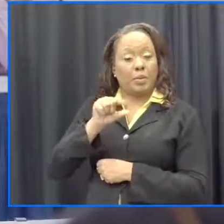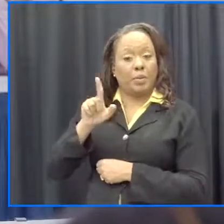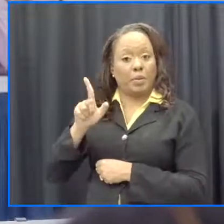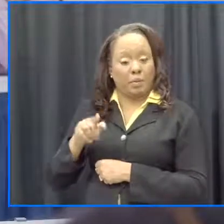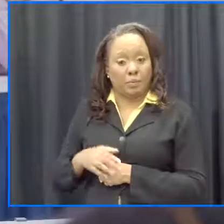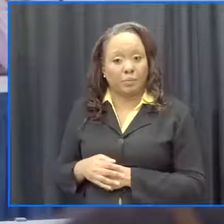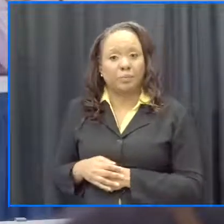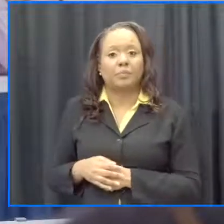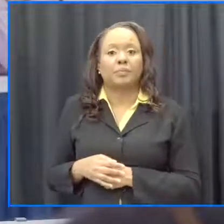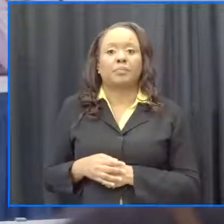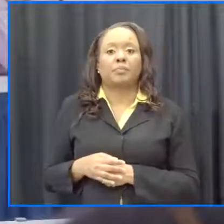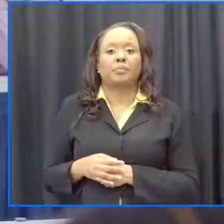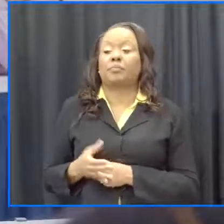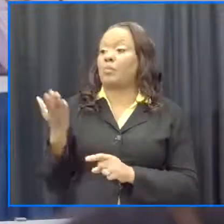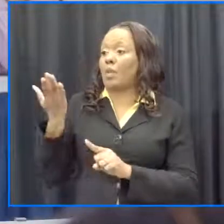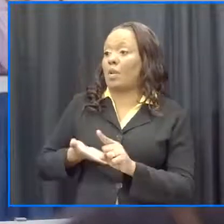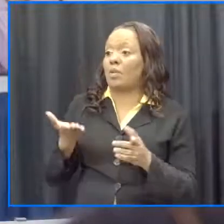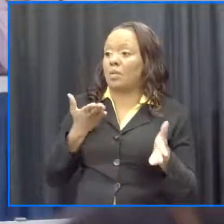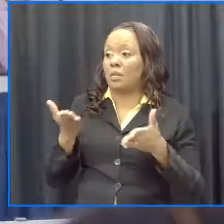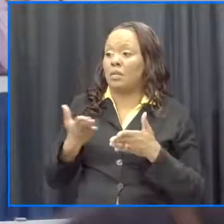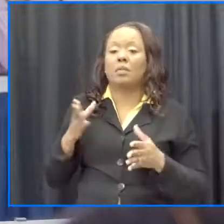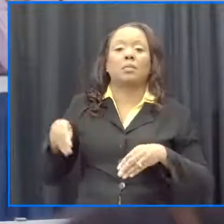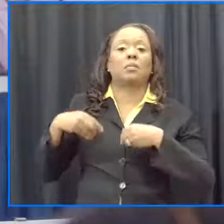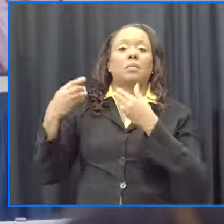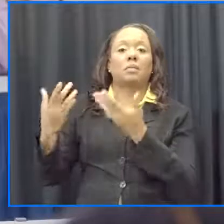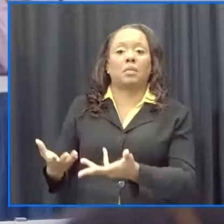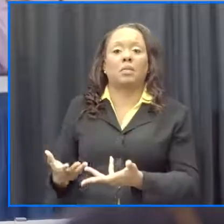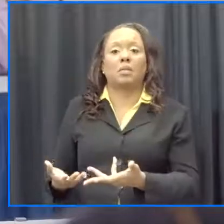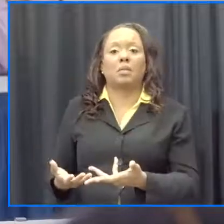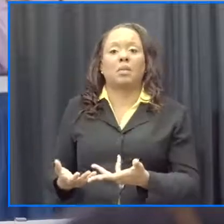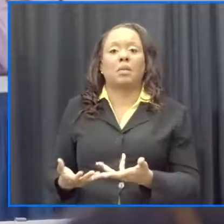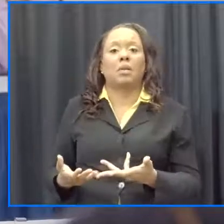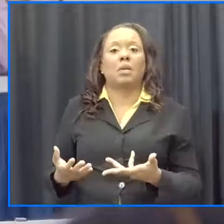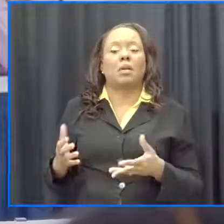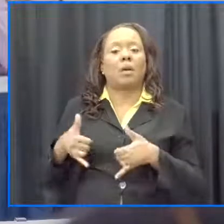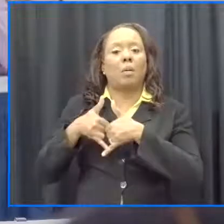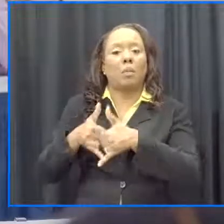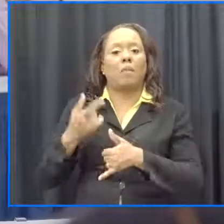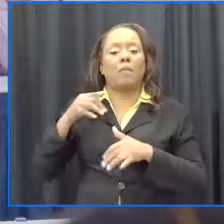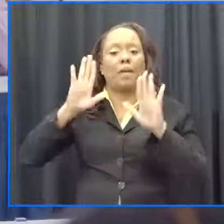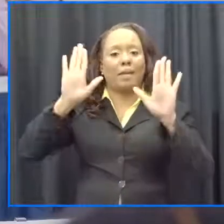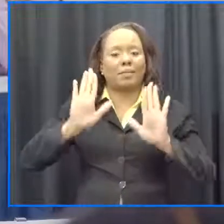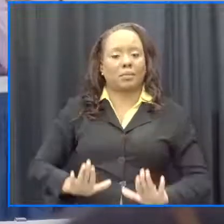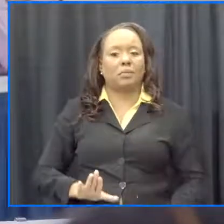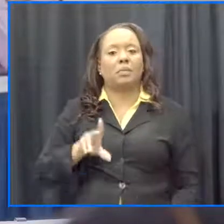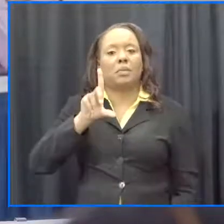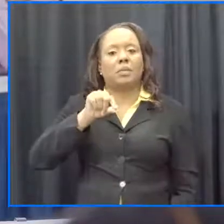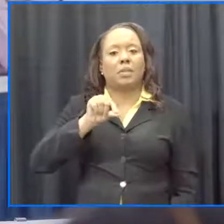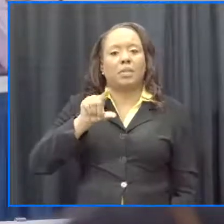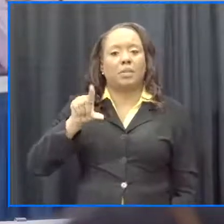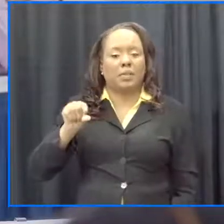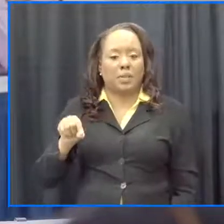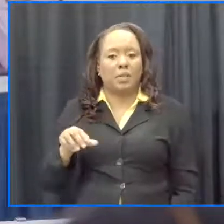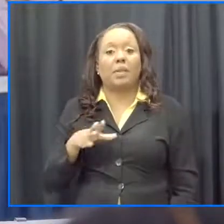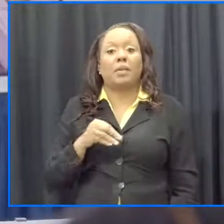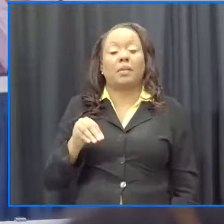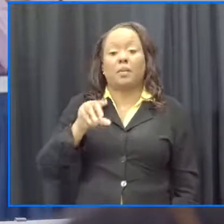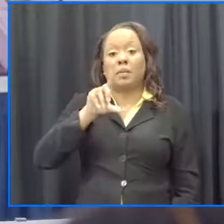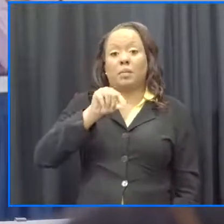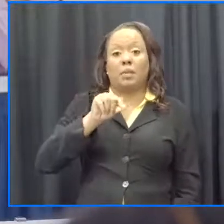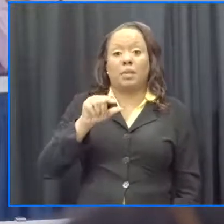2021. For her public service, she was awarded the Principal's Award of Excellence in 2020, and